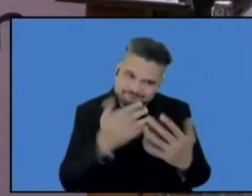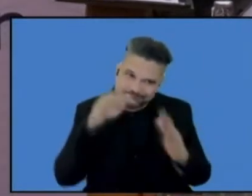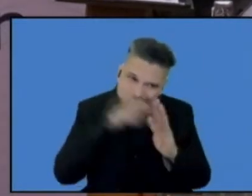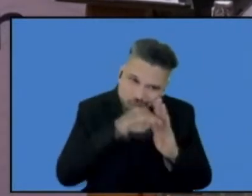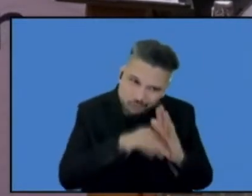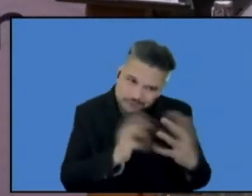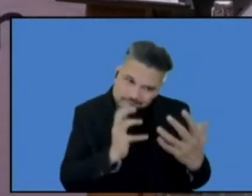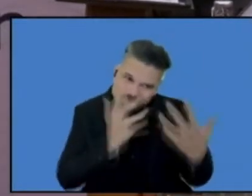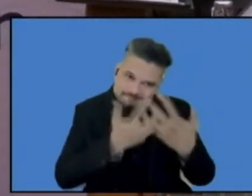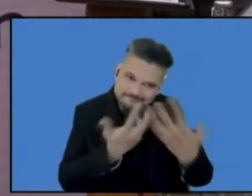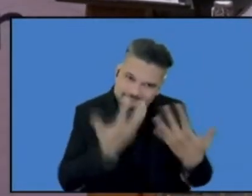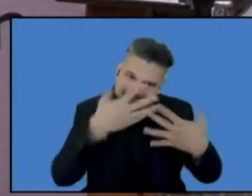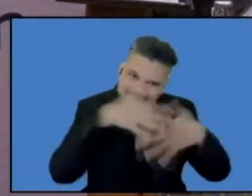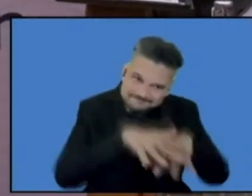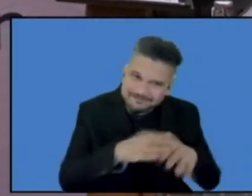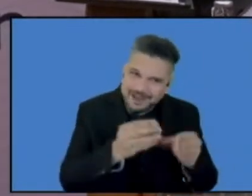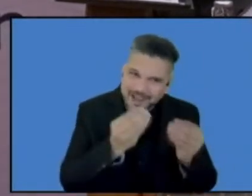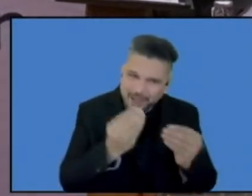by